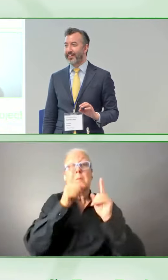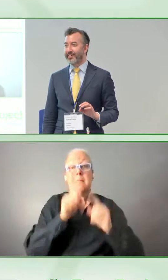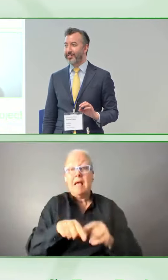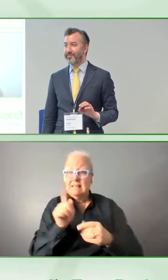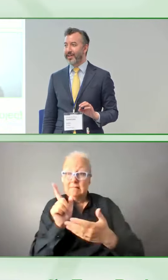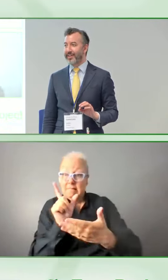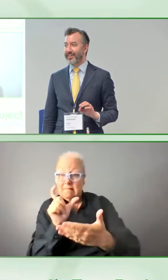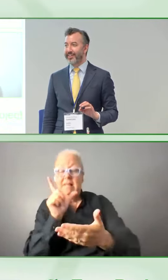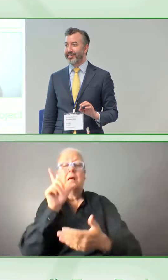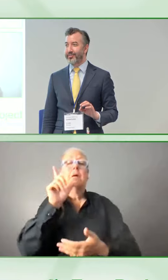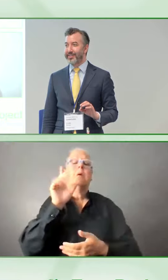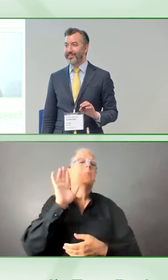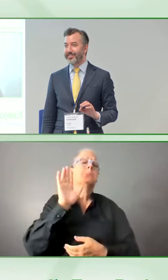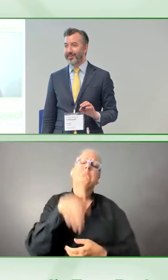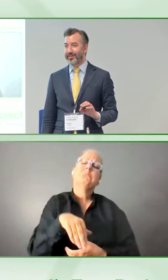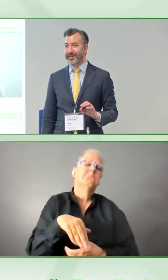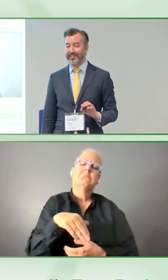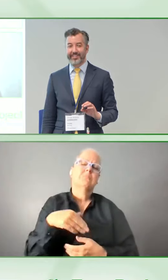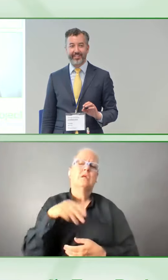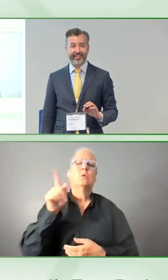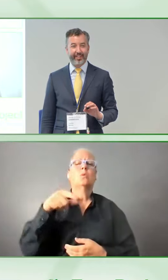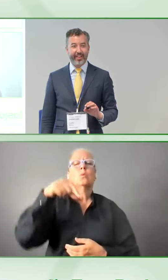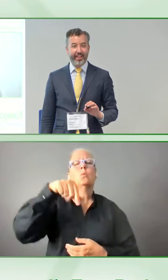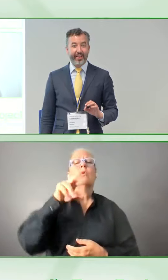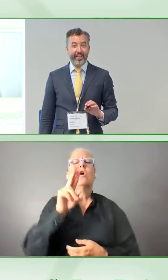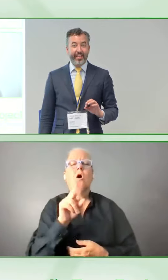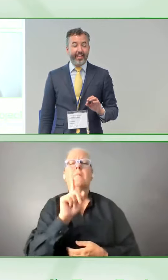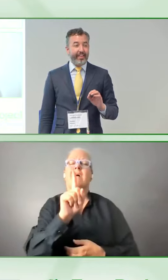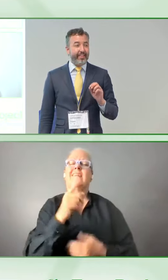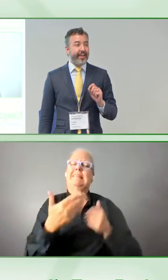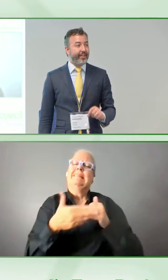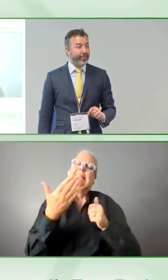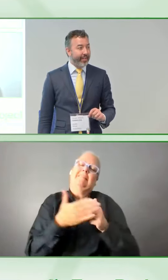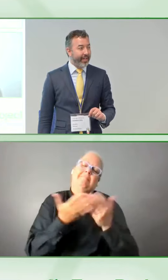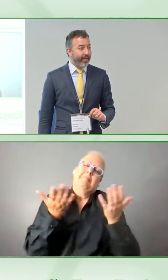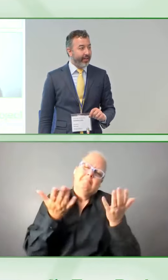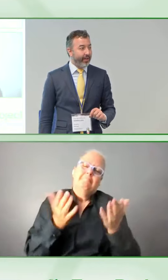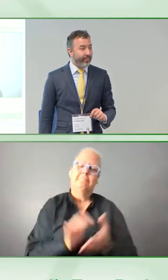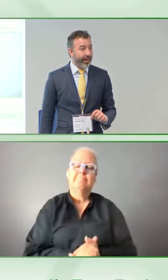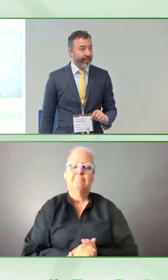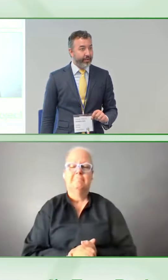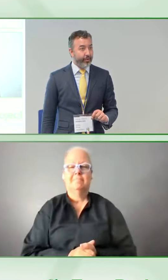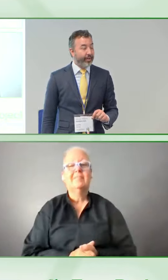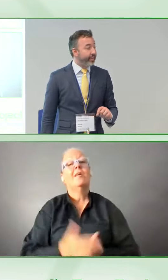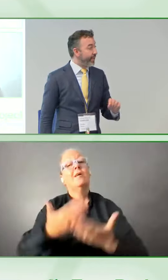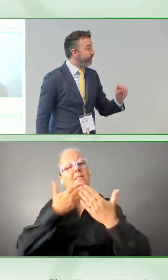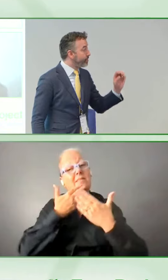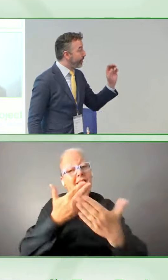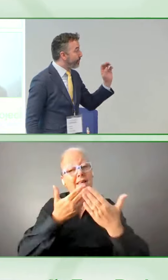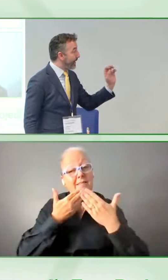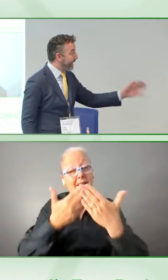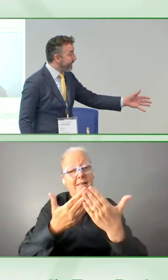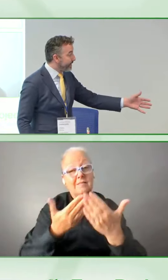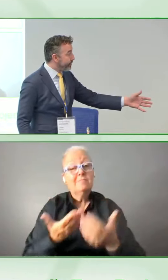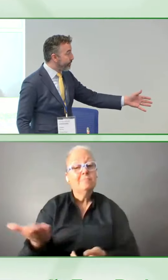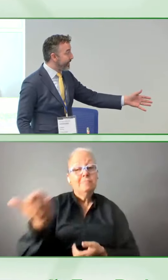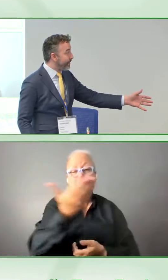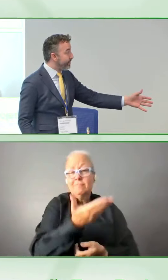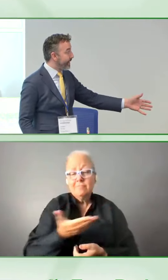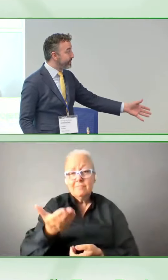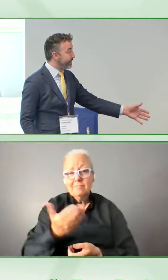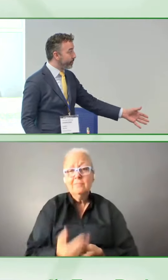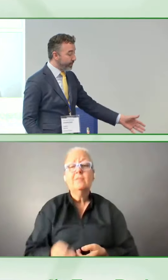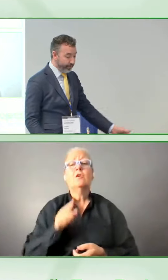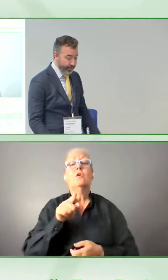but it does make a little bit easier on me. Thank you again for everyone. Thank you to our panelists for